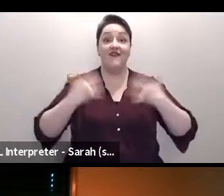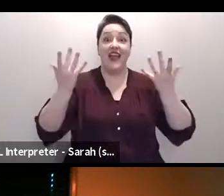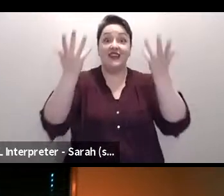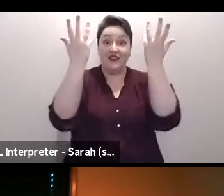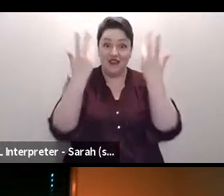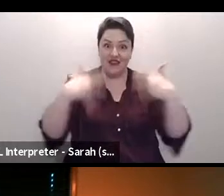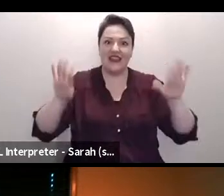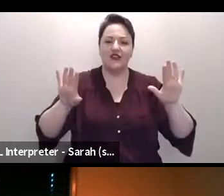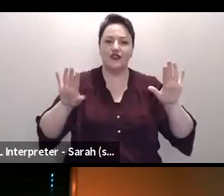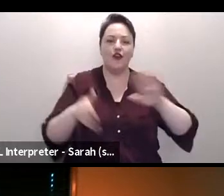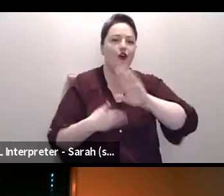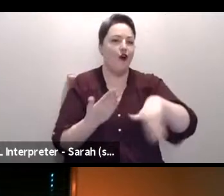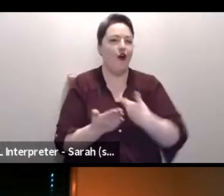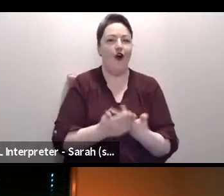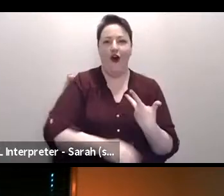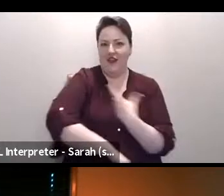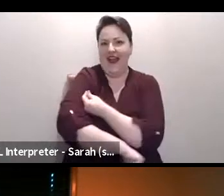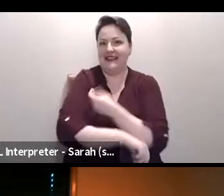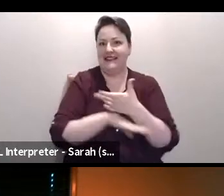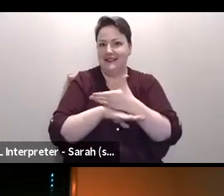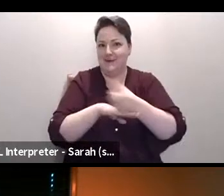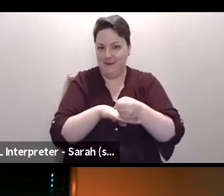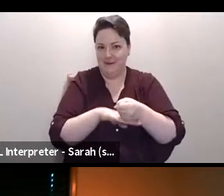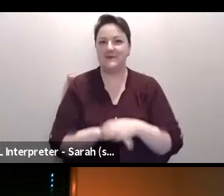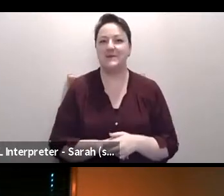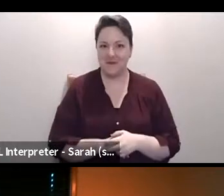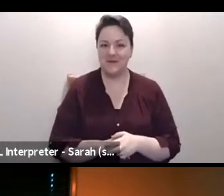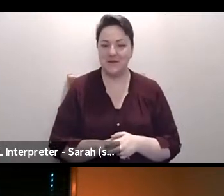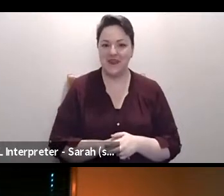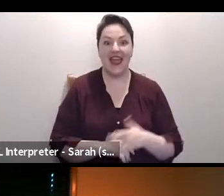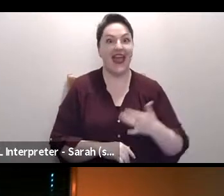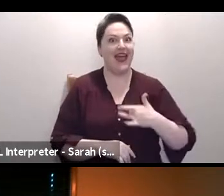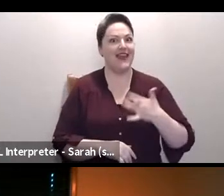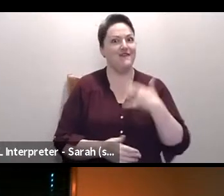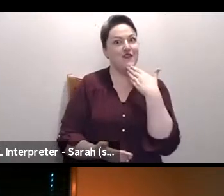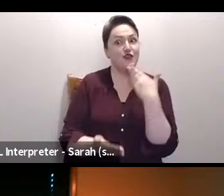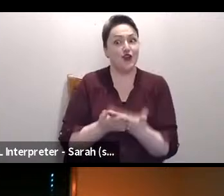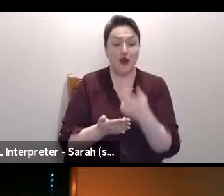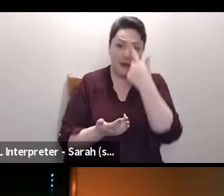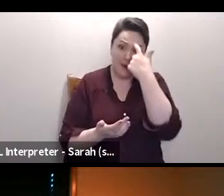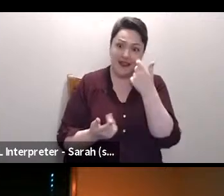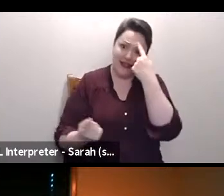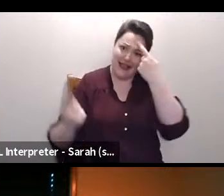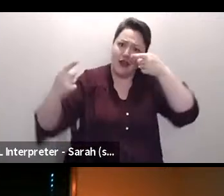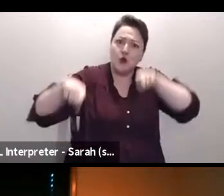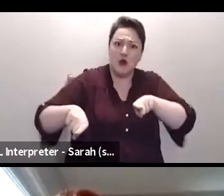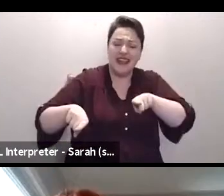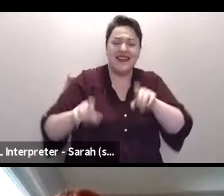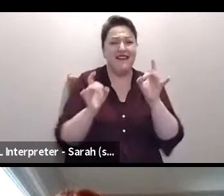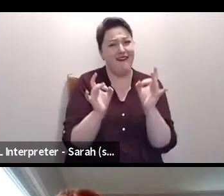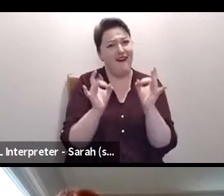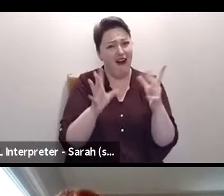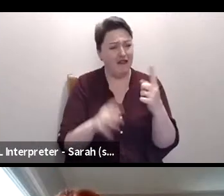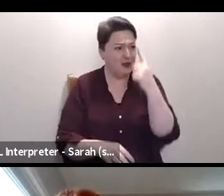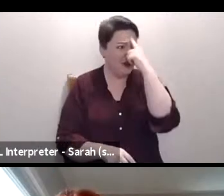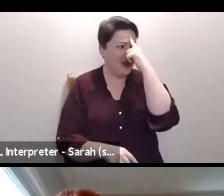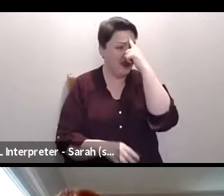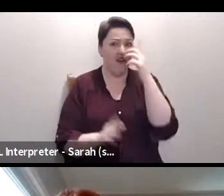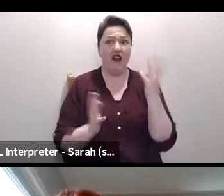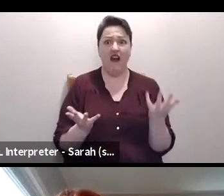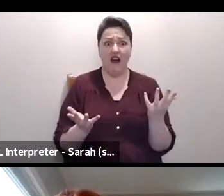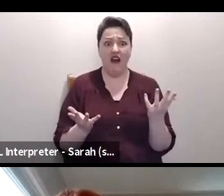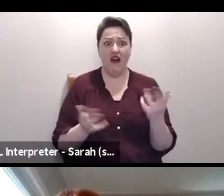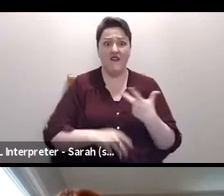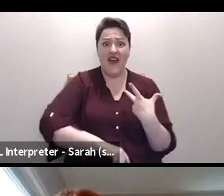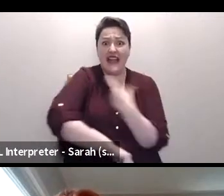single dose of vaccine was used, which made me feel good, because I agree with you. It's horrible to think that there are people out there who are